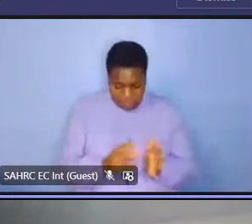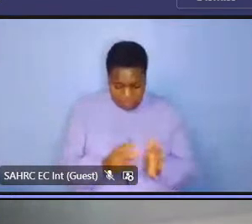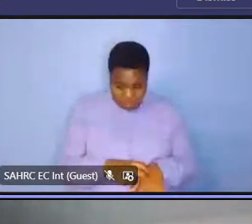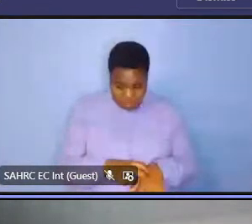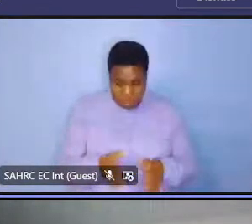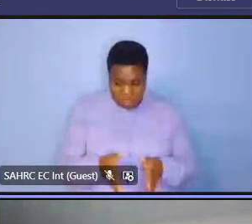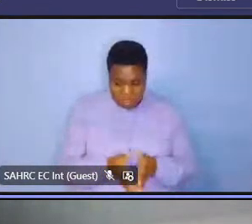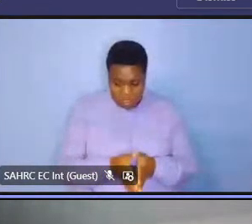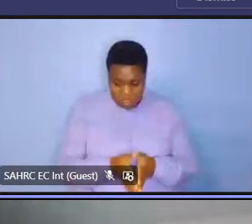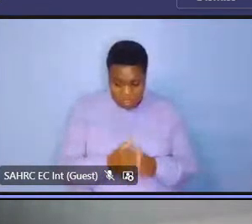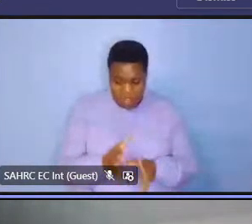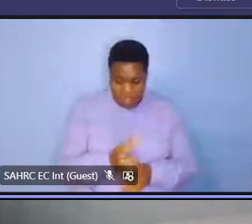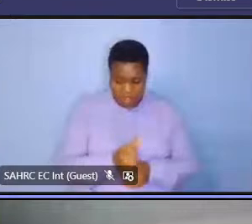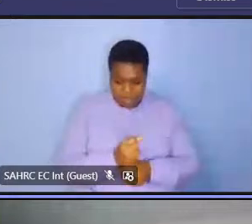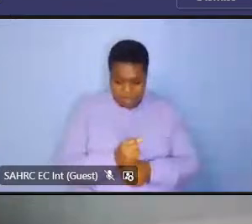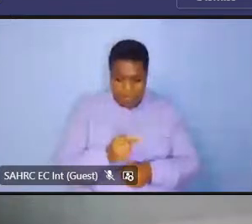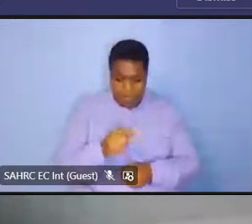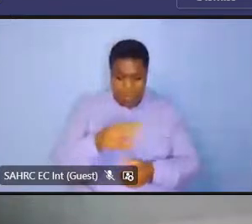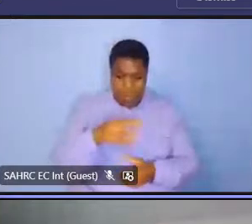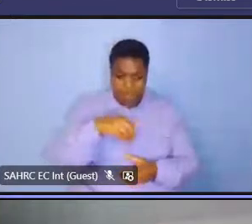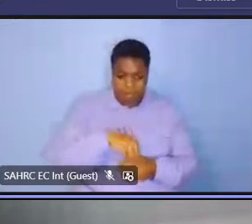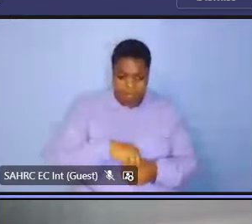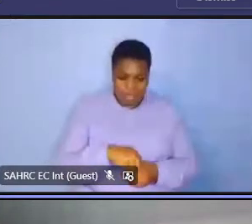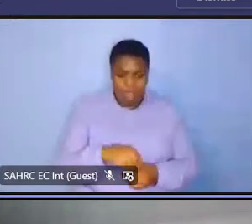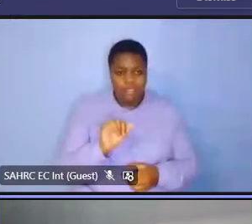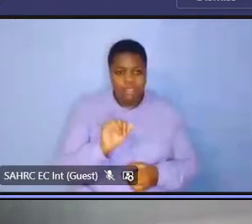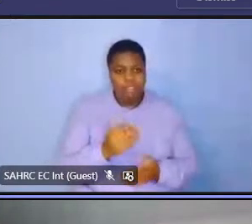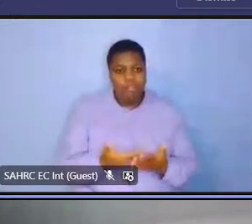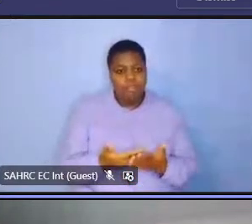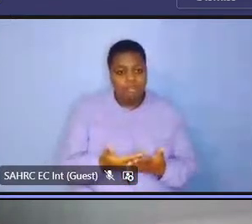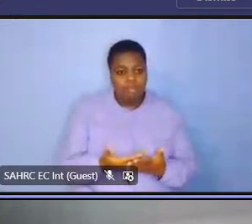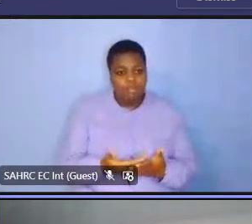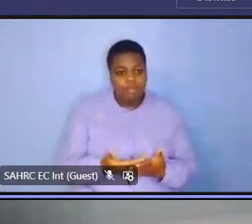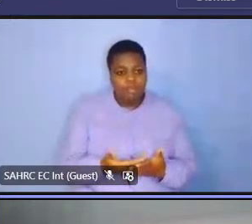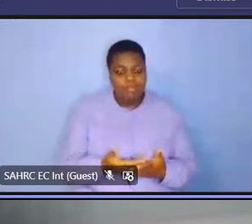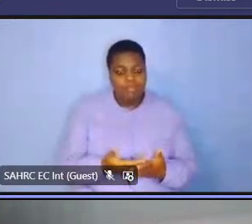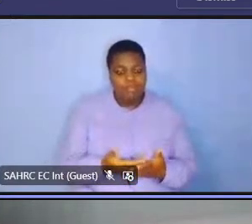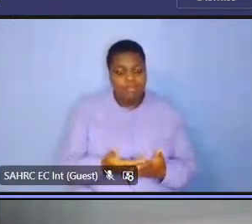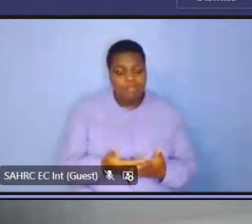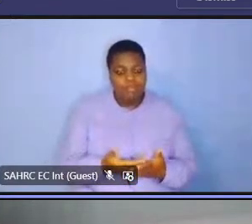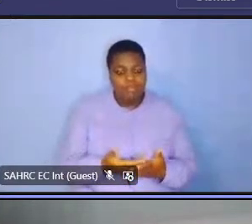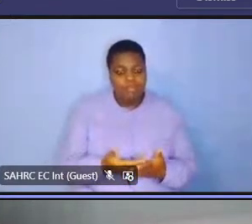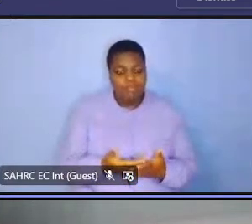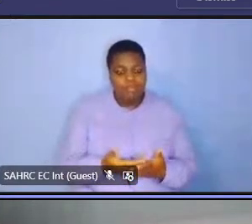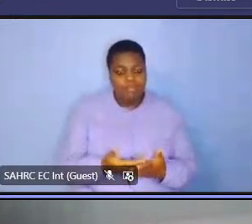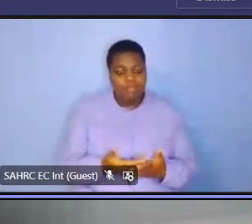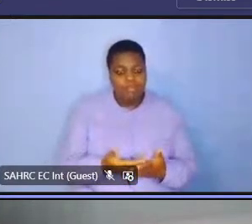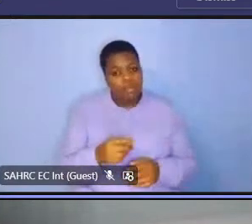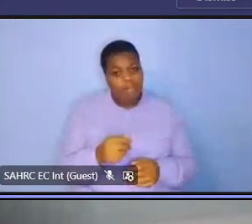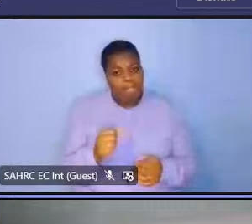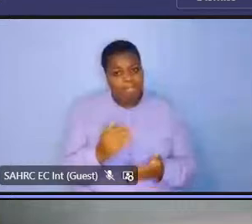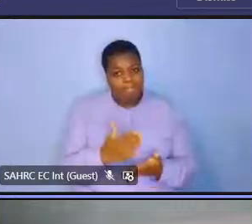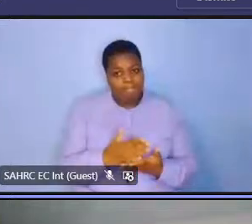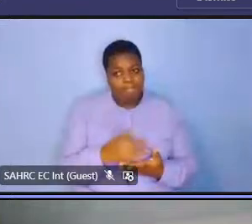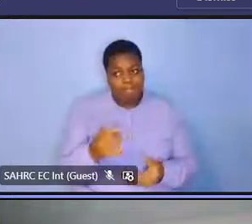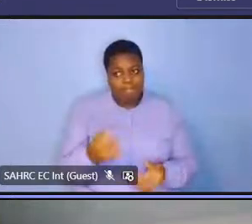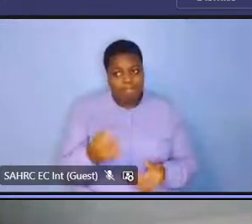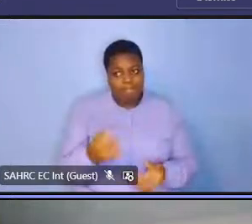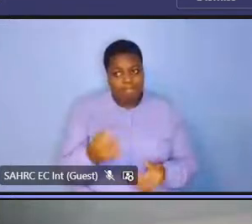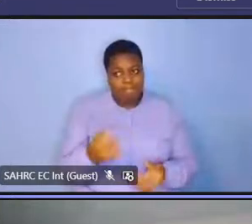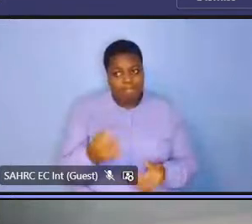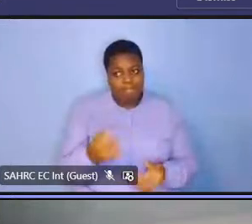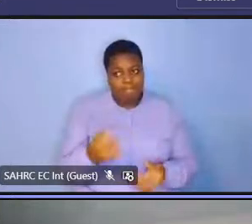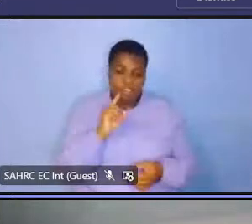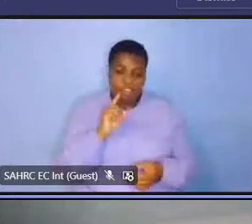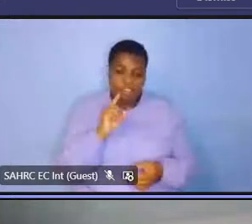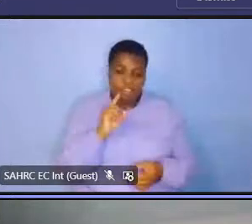requesting to keep a beard as part of a religious practice may be required by the school to produce a letter from their religious teacher or organization